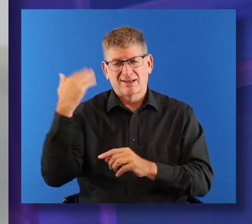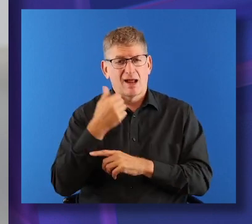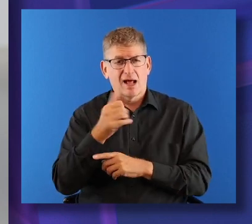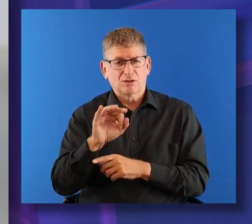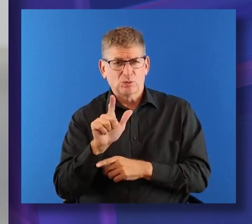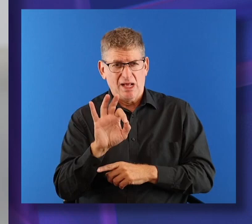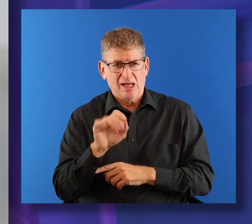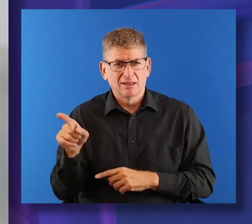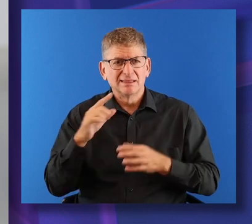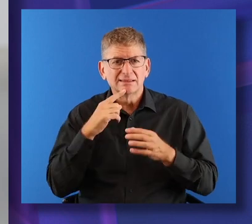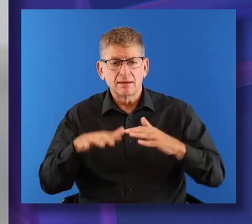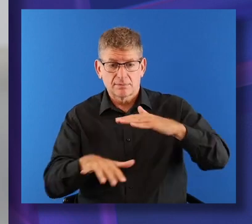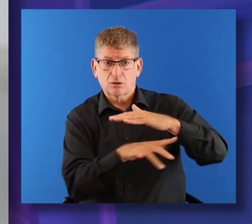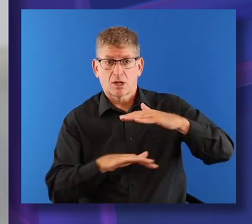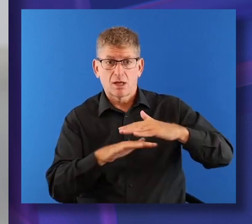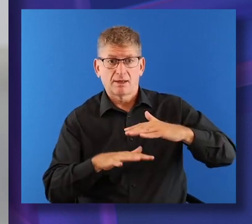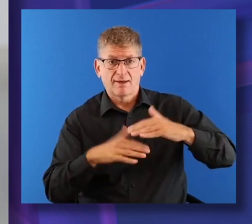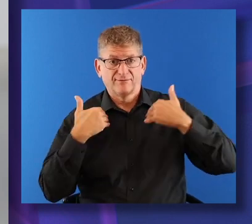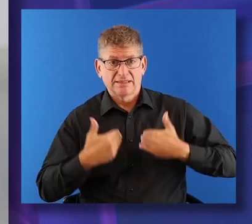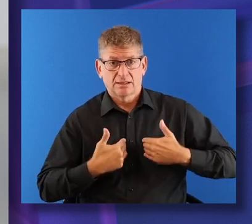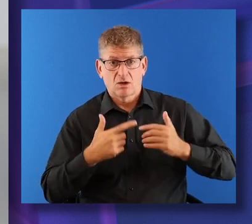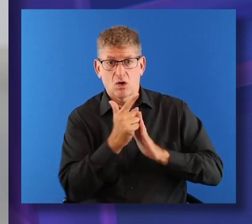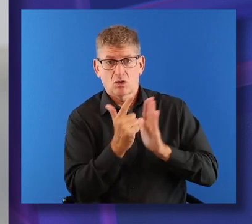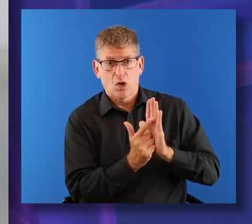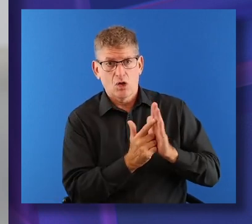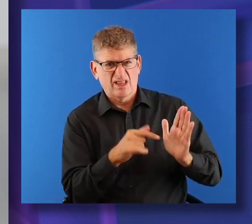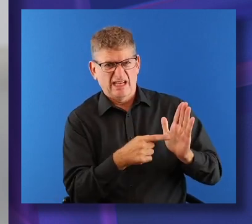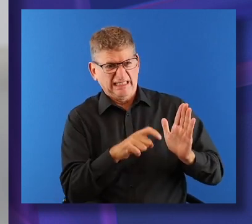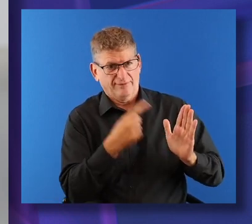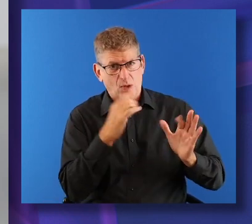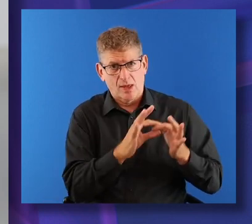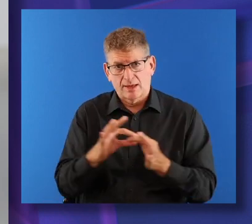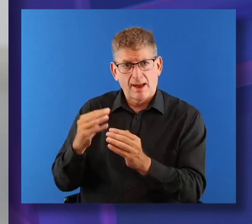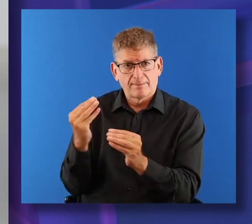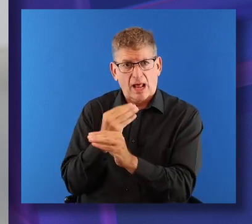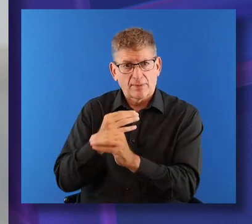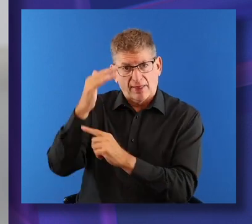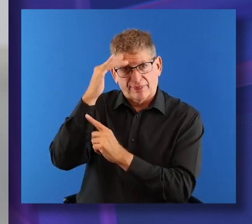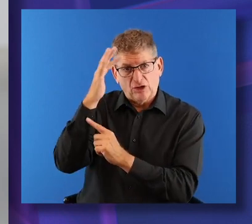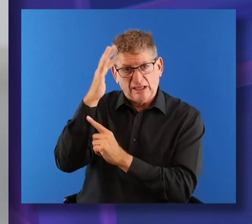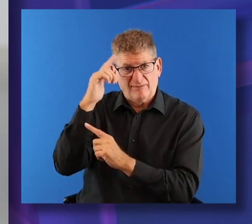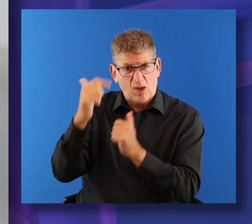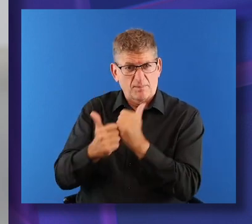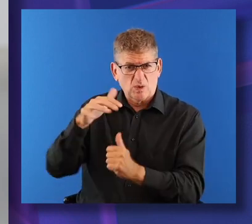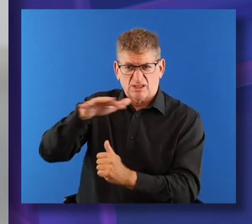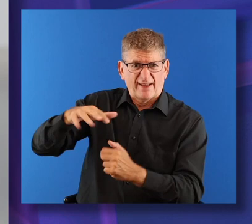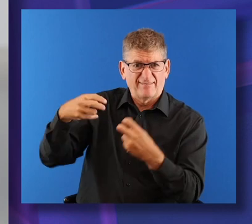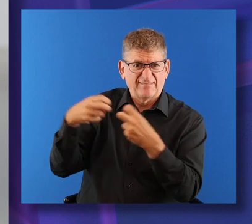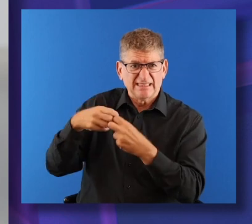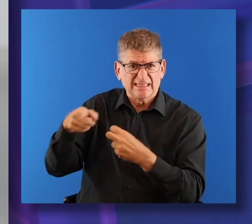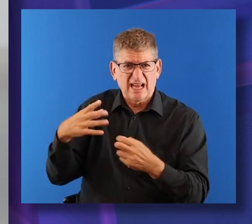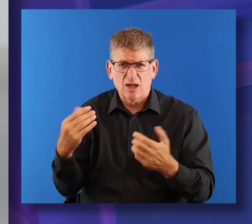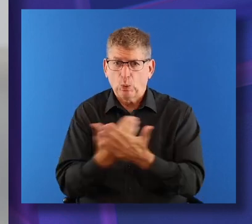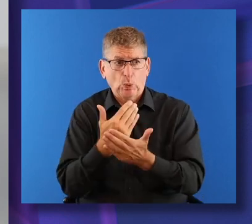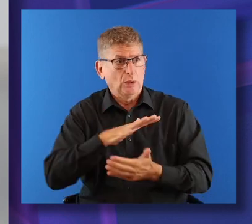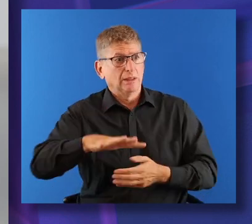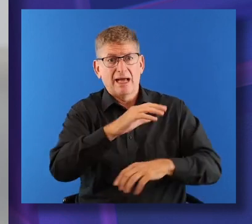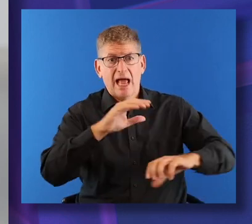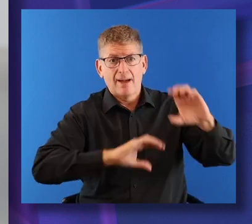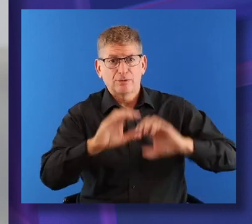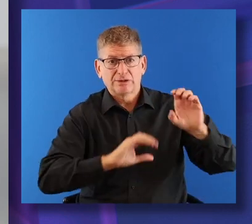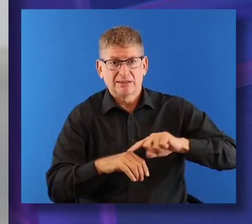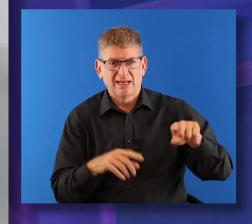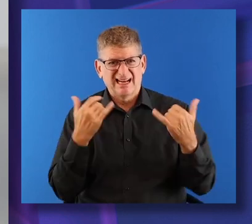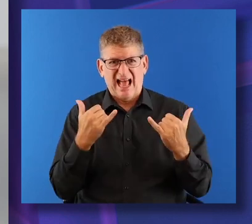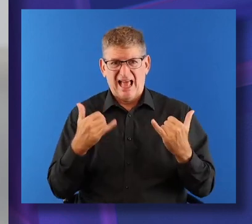mathematical theory of a large part of physics and the whole of chemistry are thus completely known, and the difficulty is only that